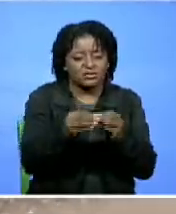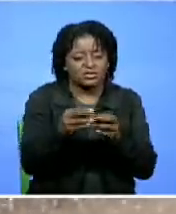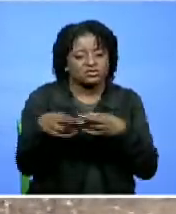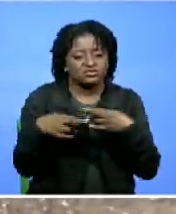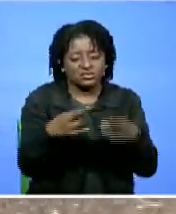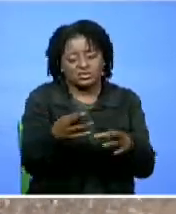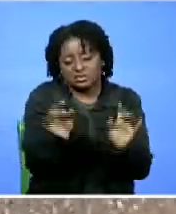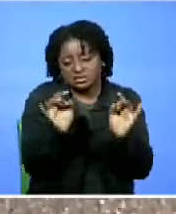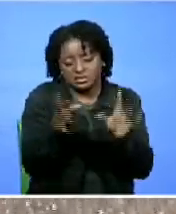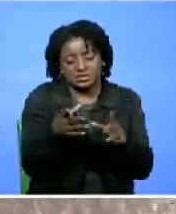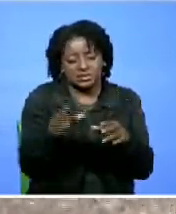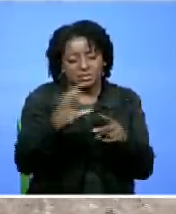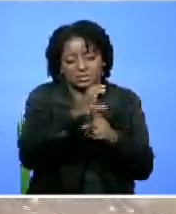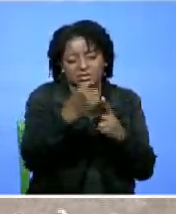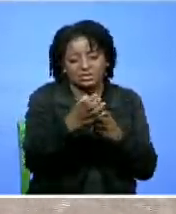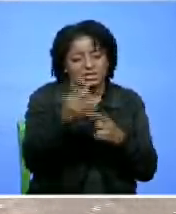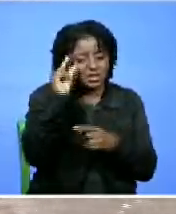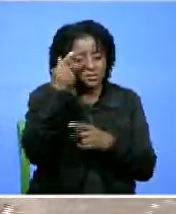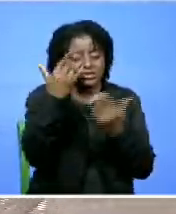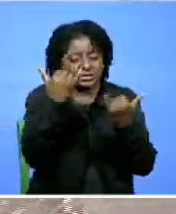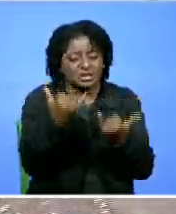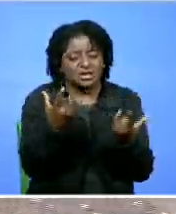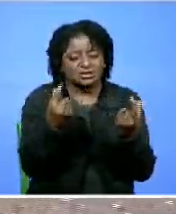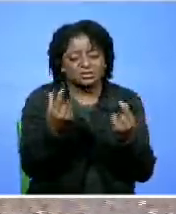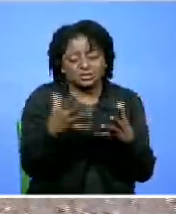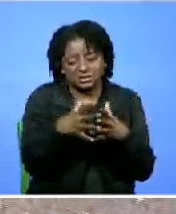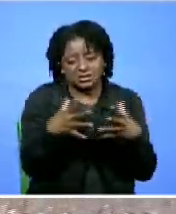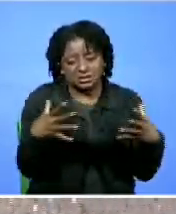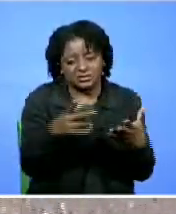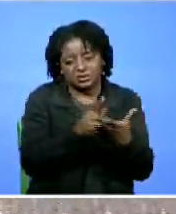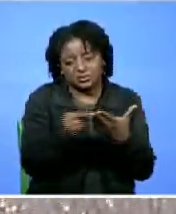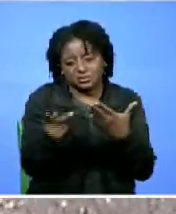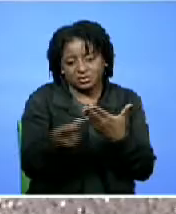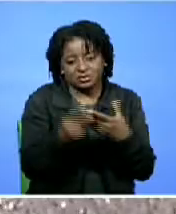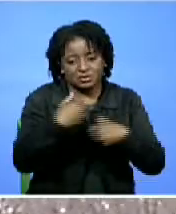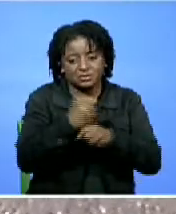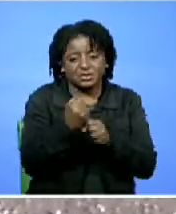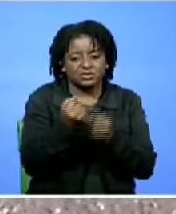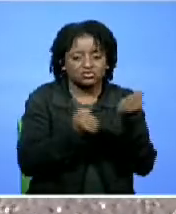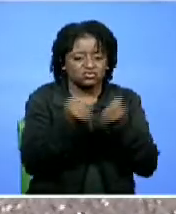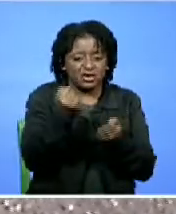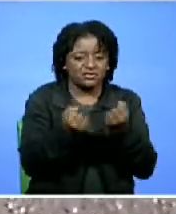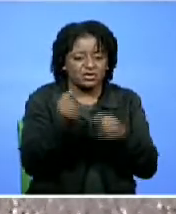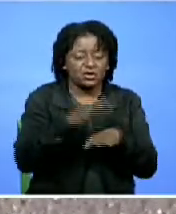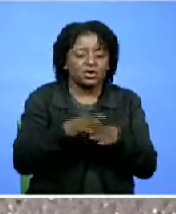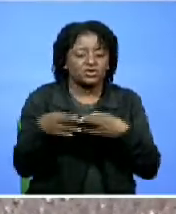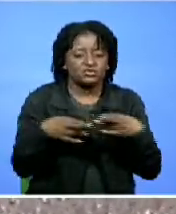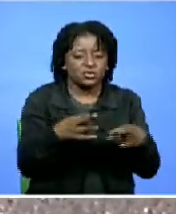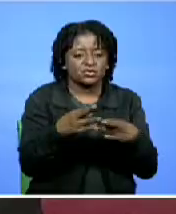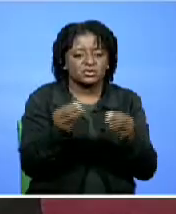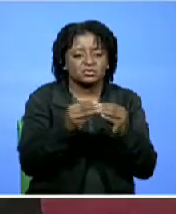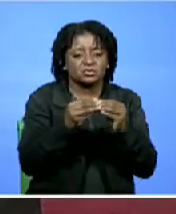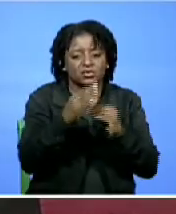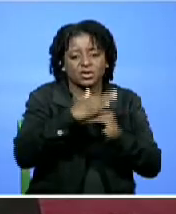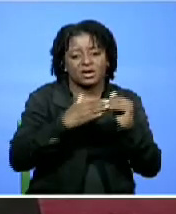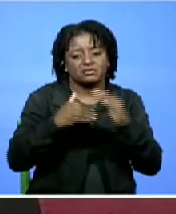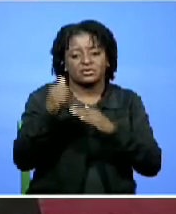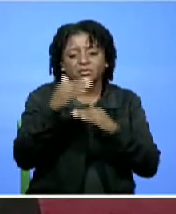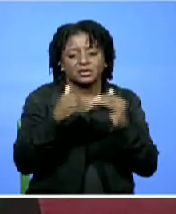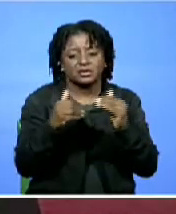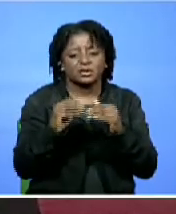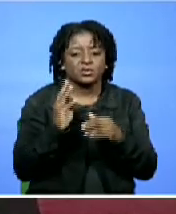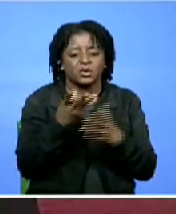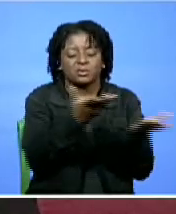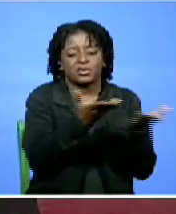disgraceful condition and says government is now embarking on a significant project to make driving on our roads much more comfortable. We are bringing all